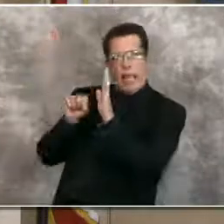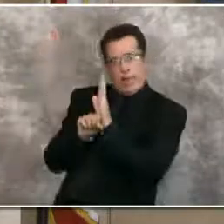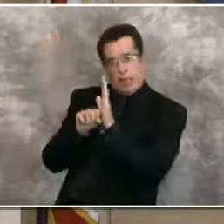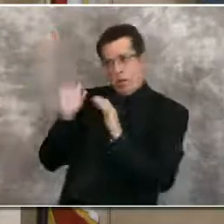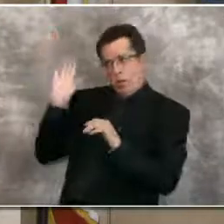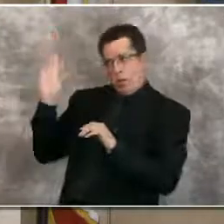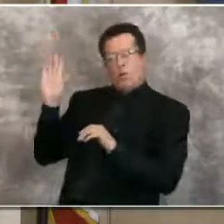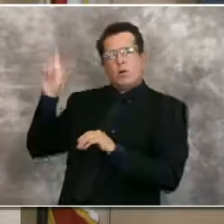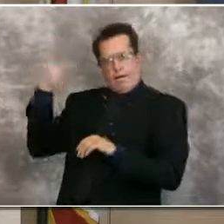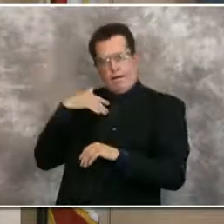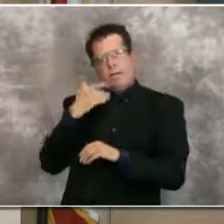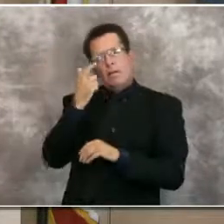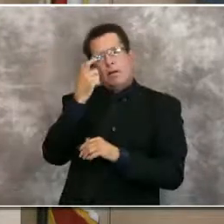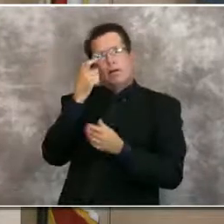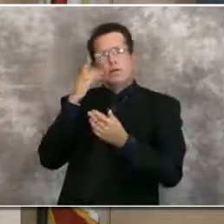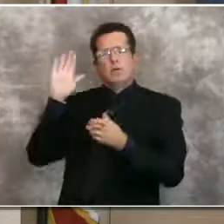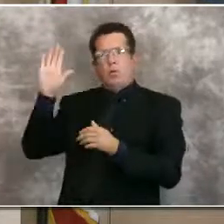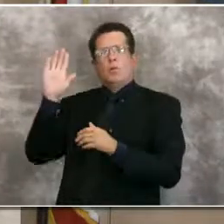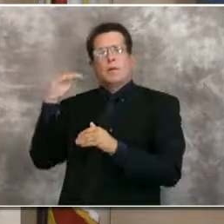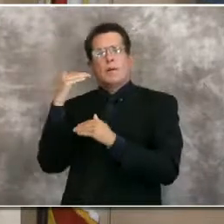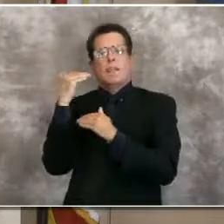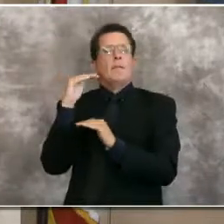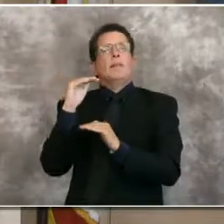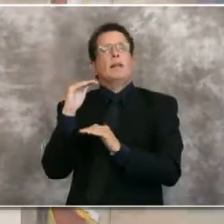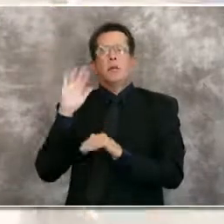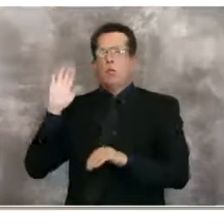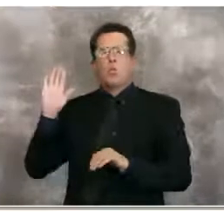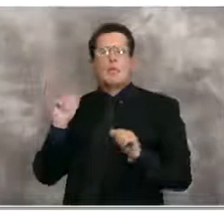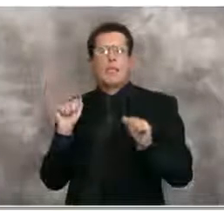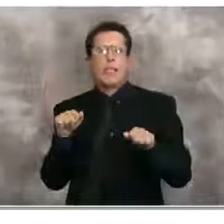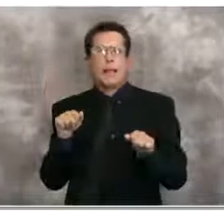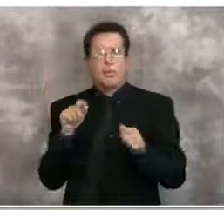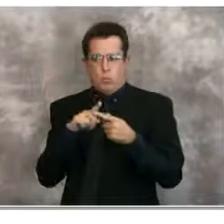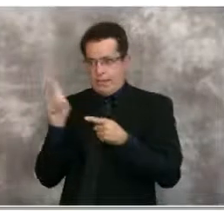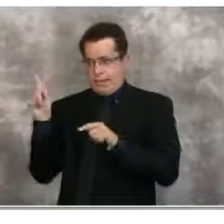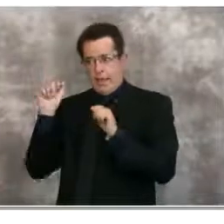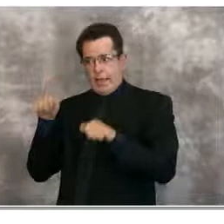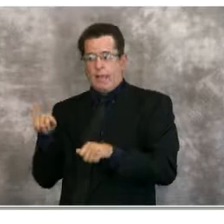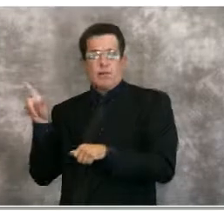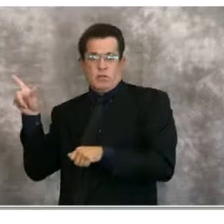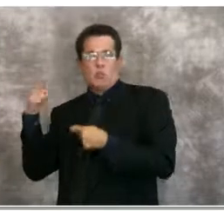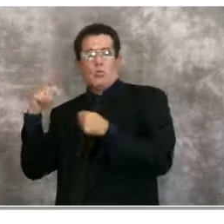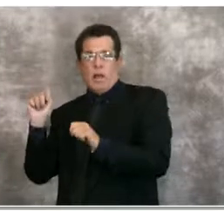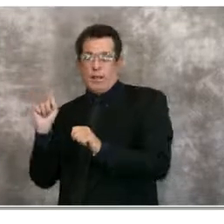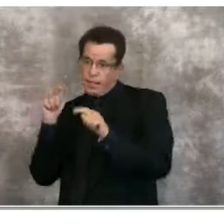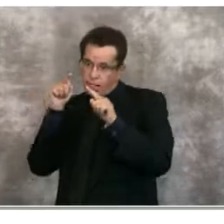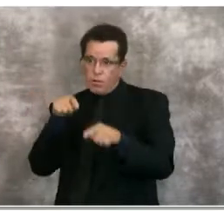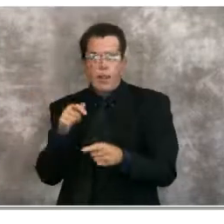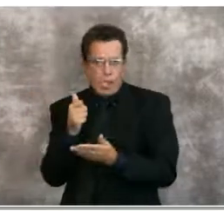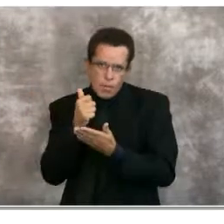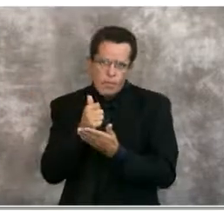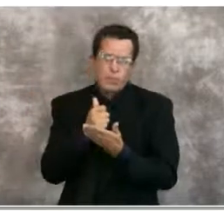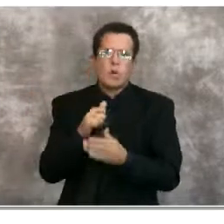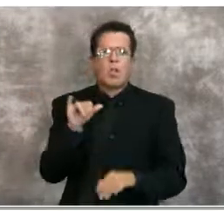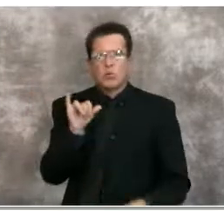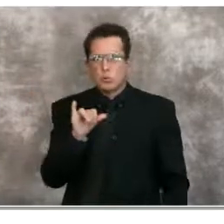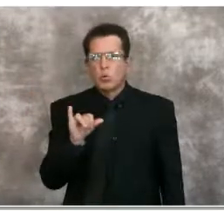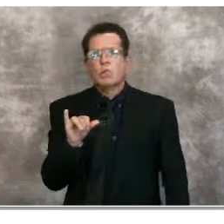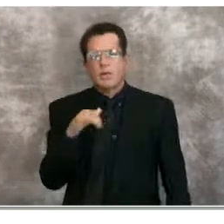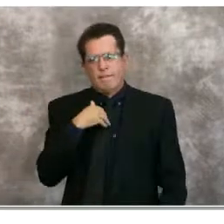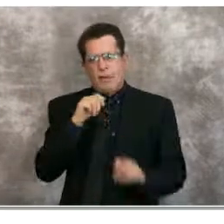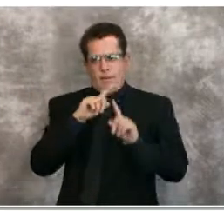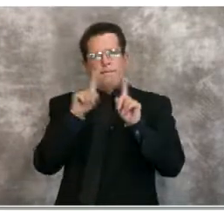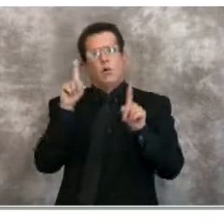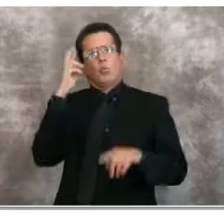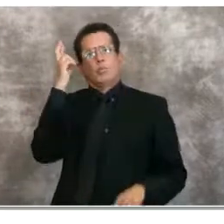certain capacity that they provide. And so they try to max out those sites. And then there's other factors that play